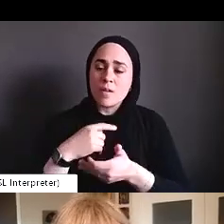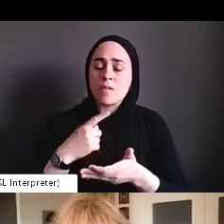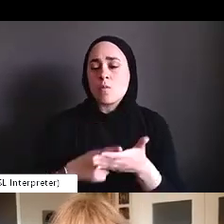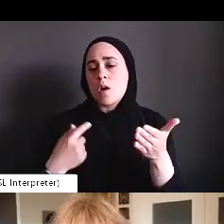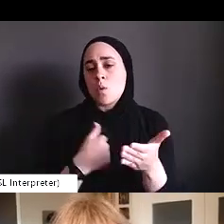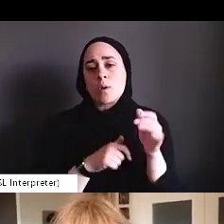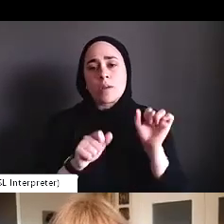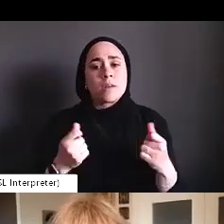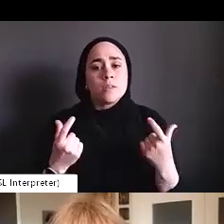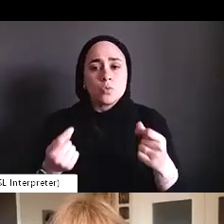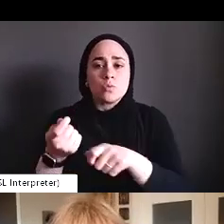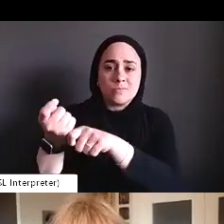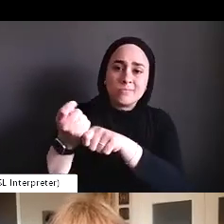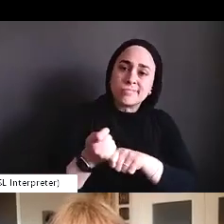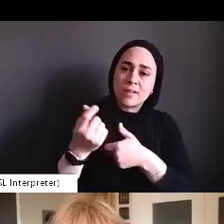to the cause?